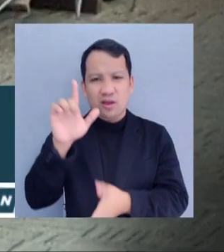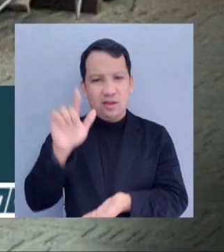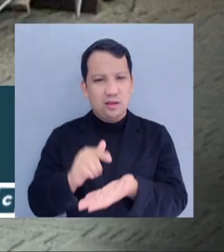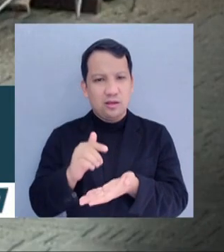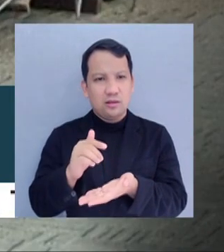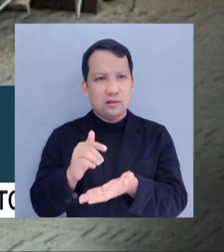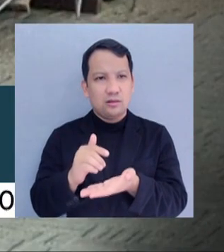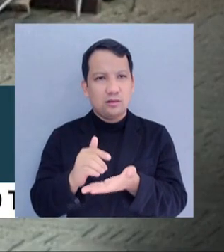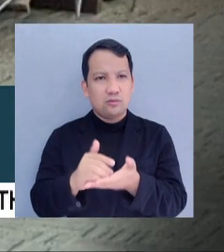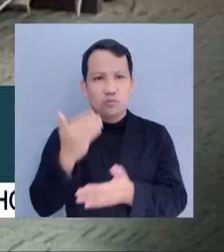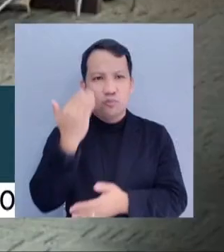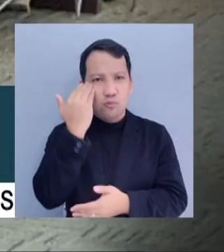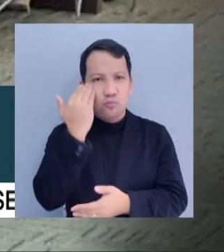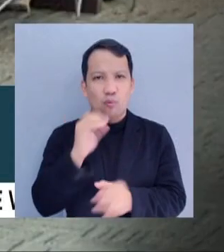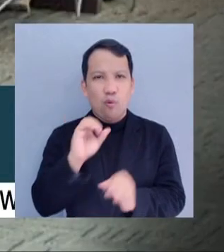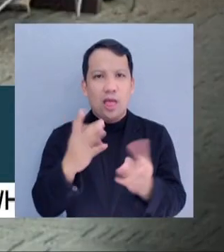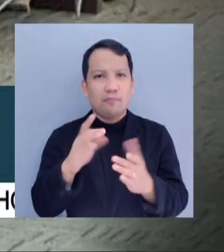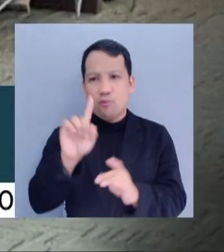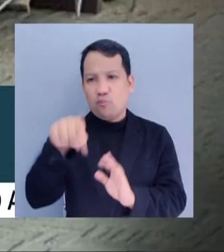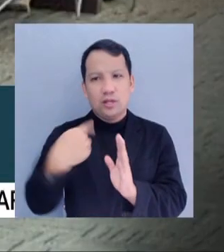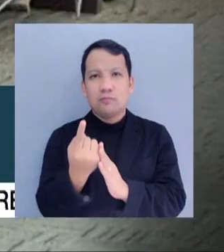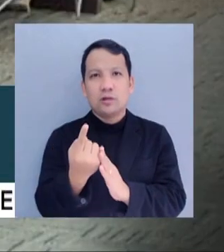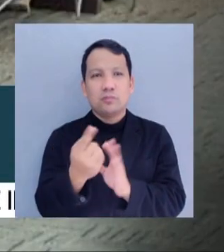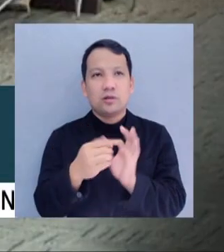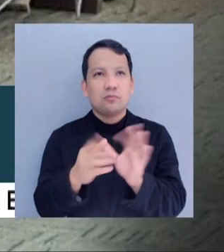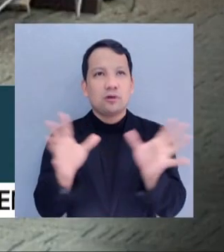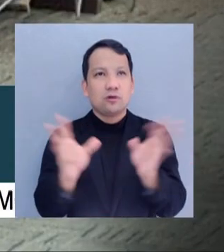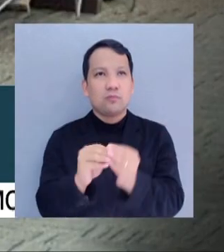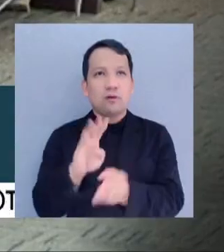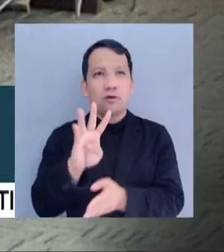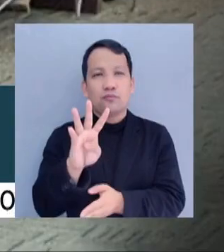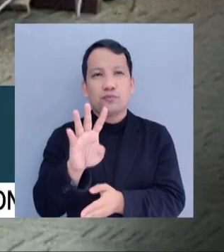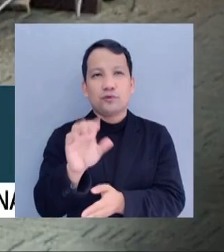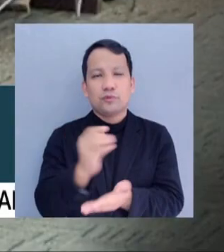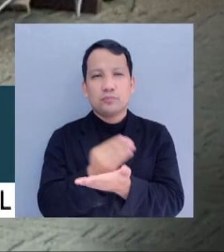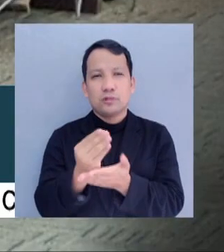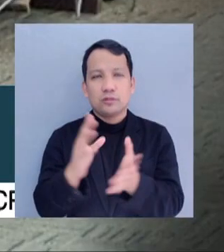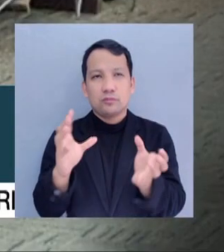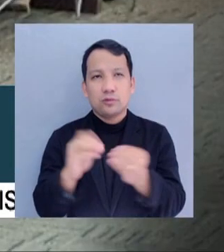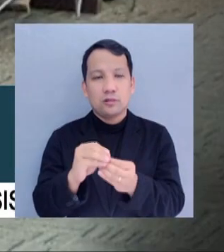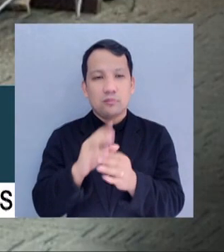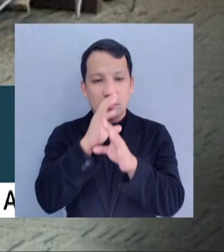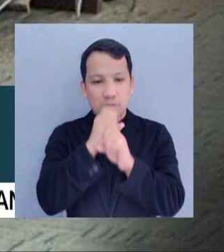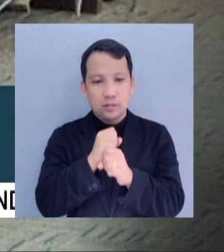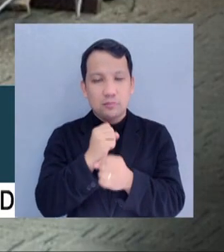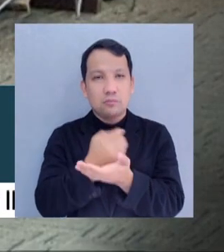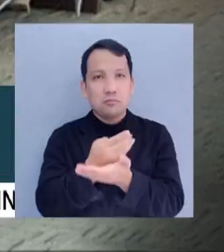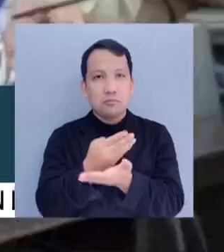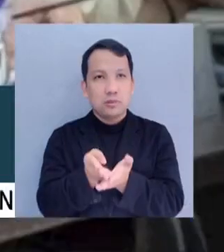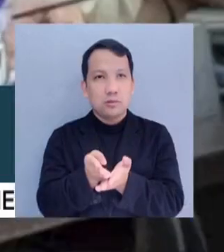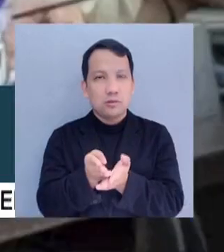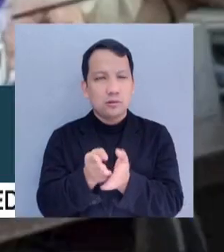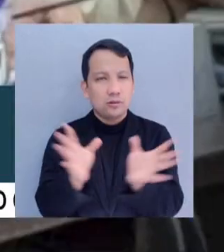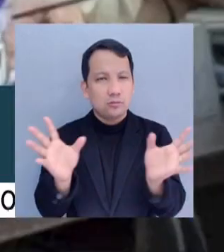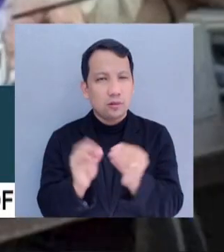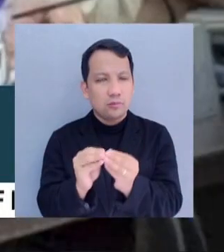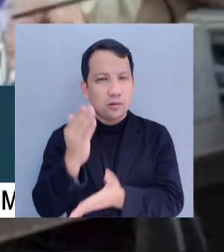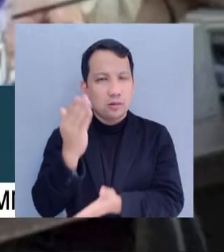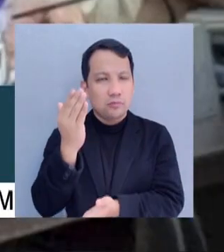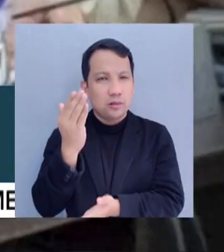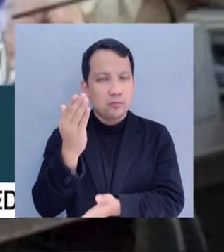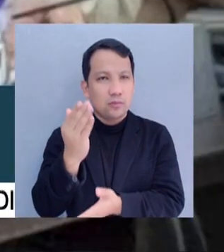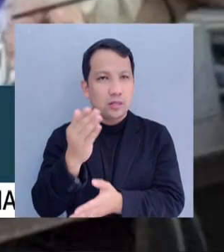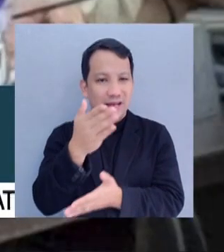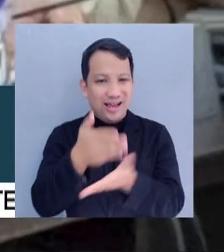In under an hour, leaving behind over $4 billion in confidential intelligence funds intact, comprising almost half of the 10.7 billion